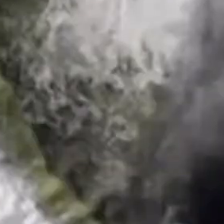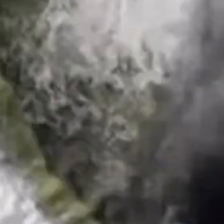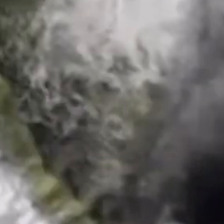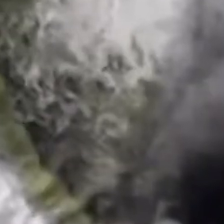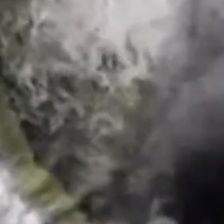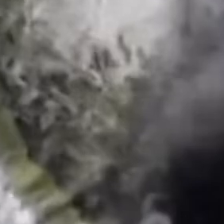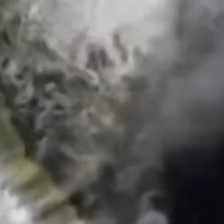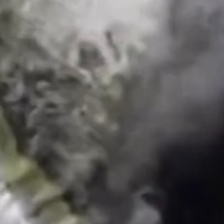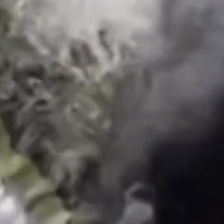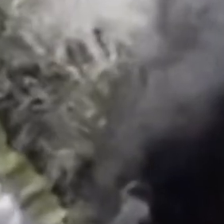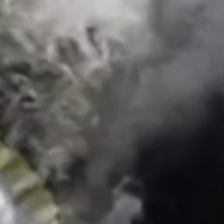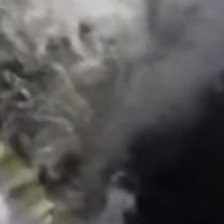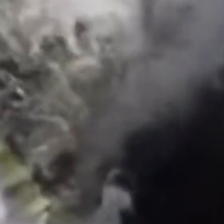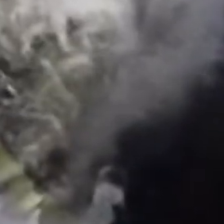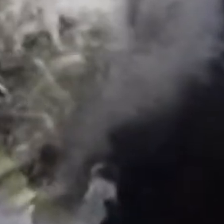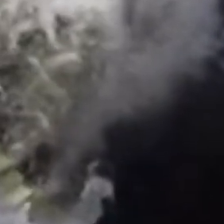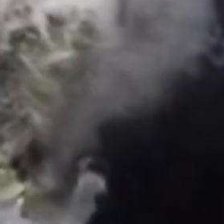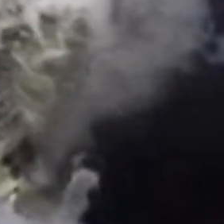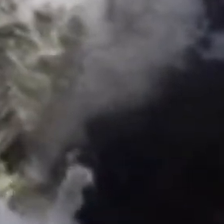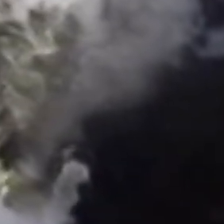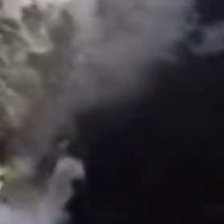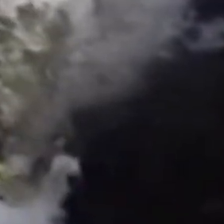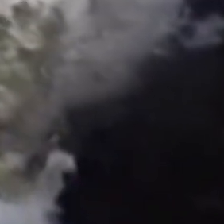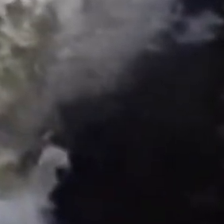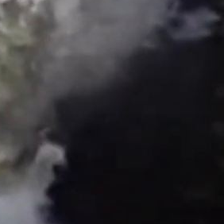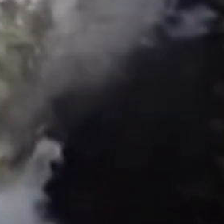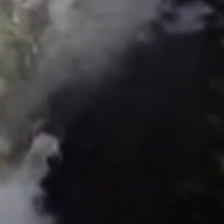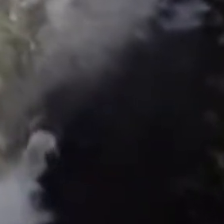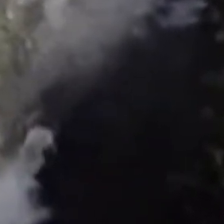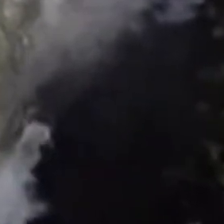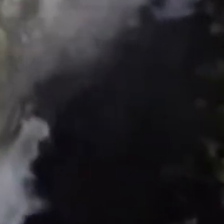Zambia, free men we